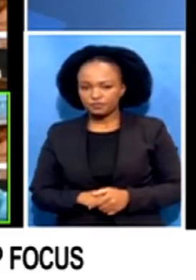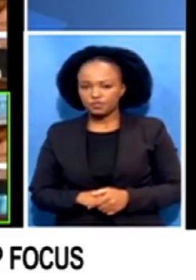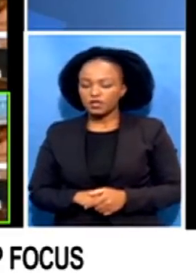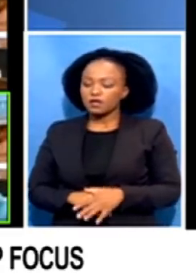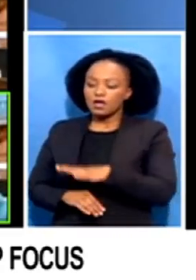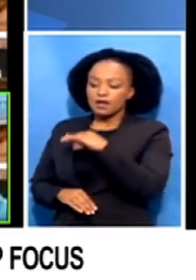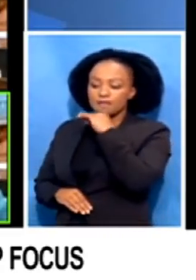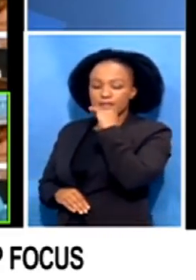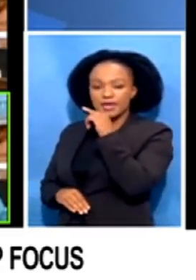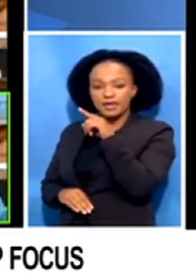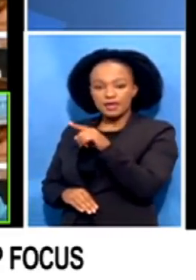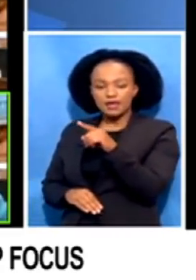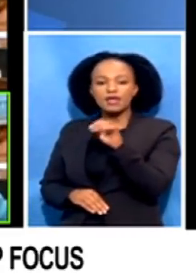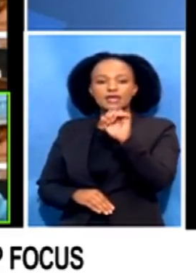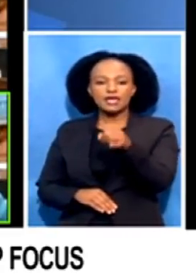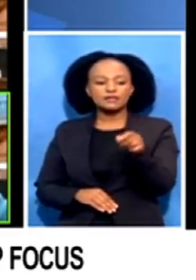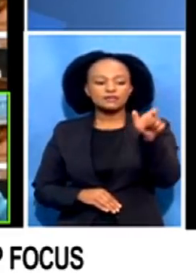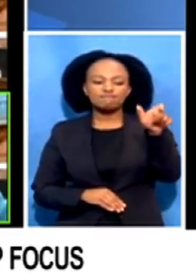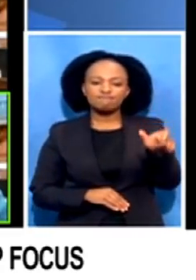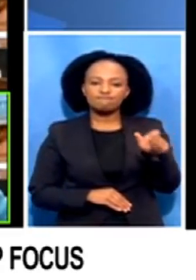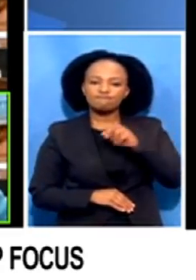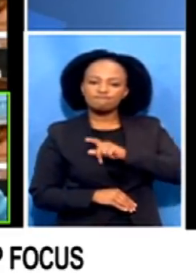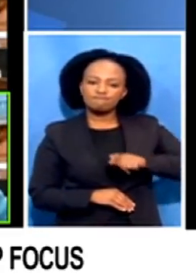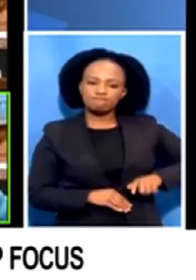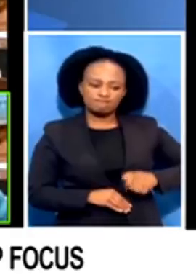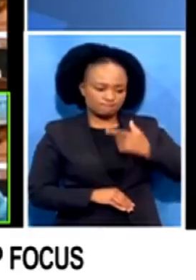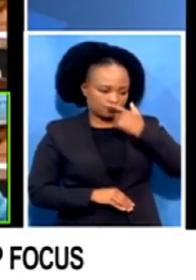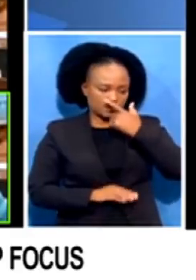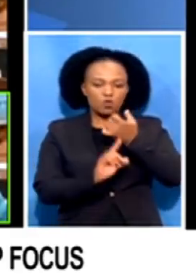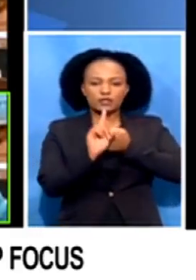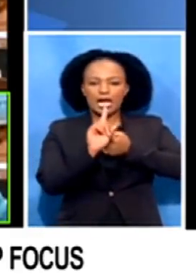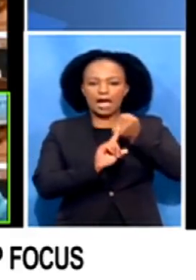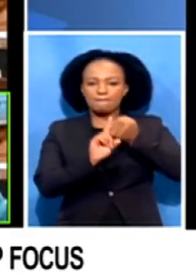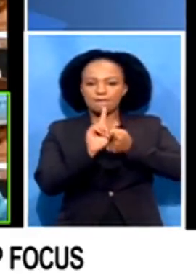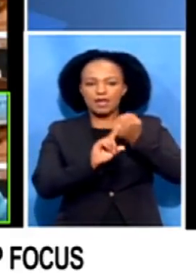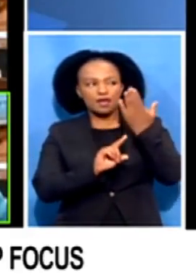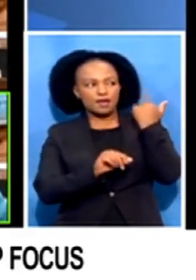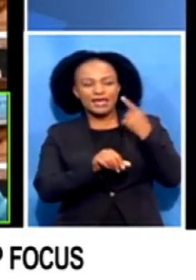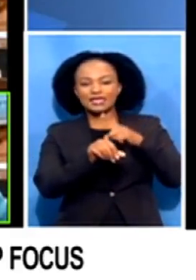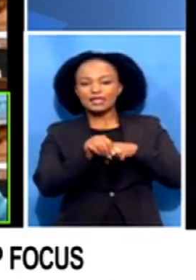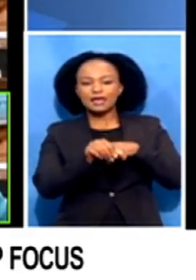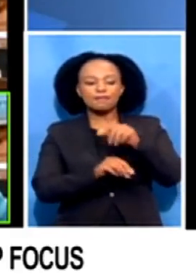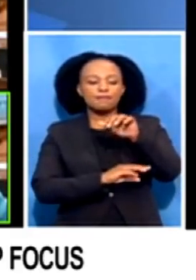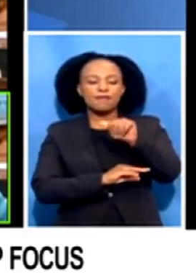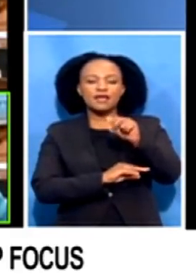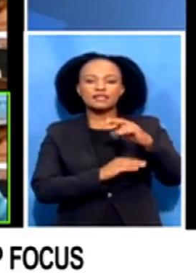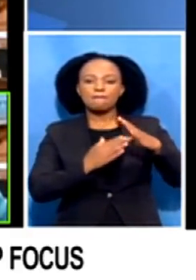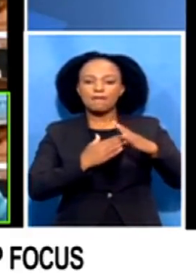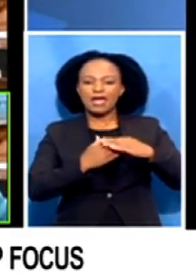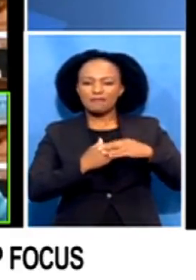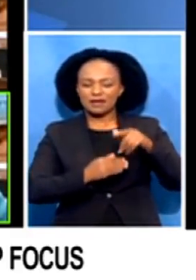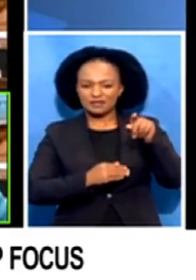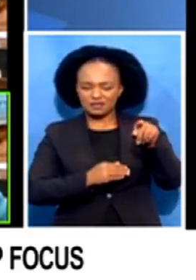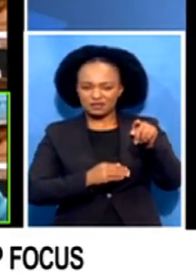as a member of the ANC at the time, the fact that he was